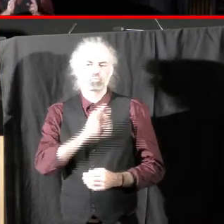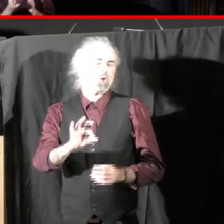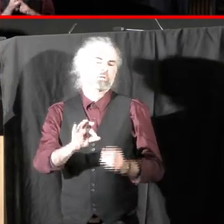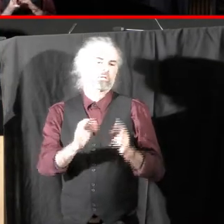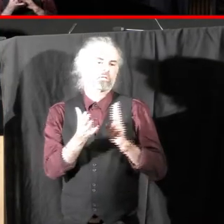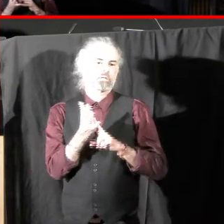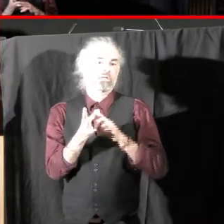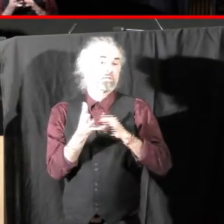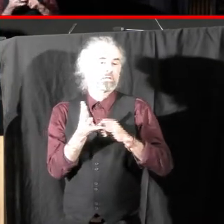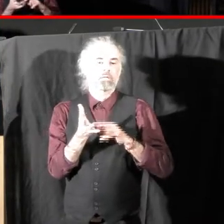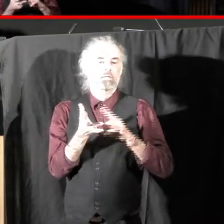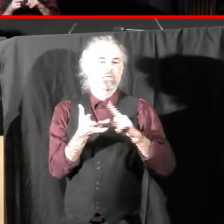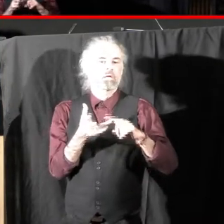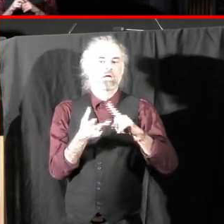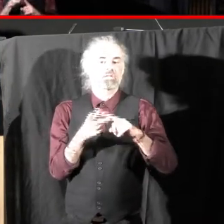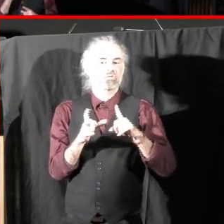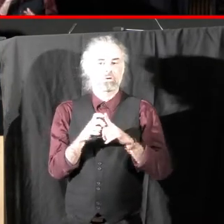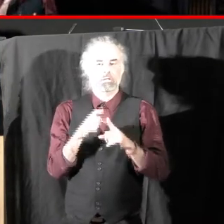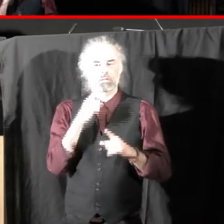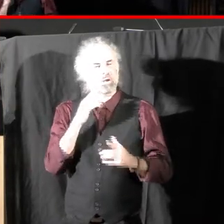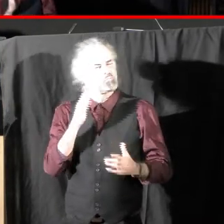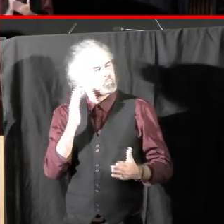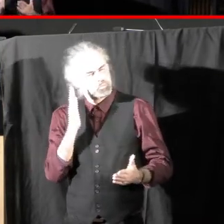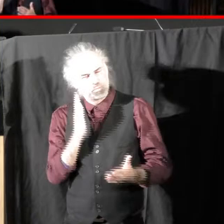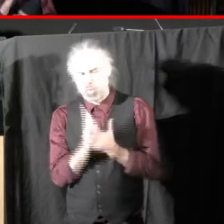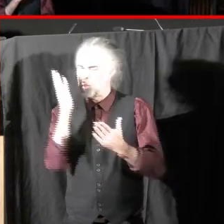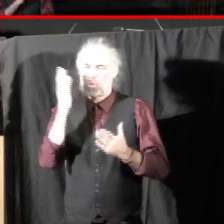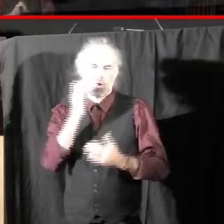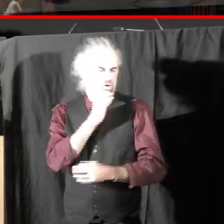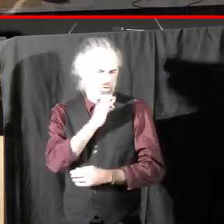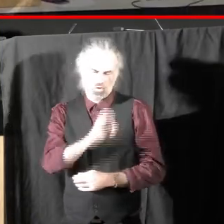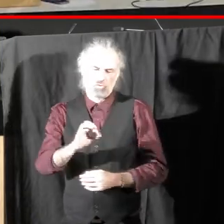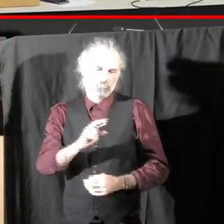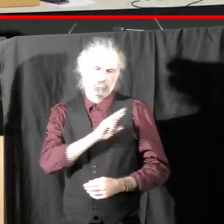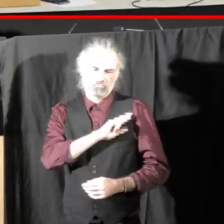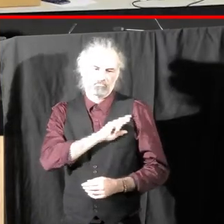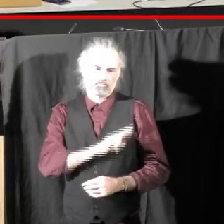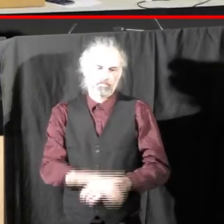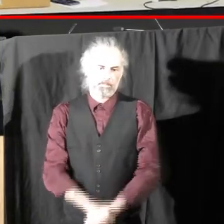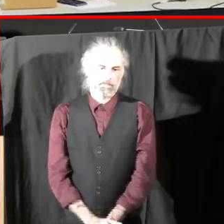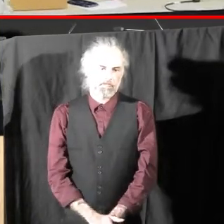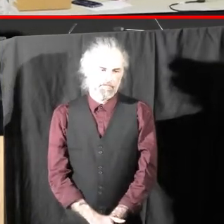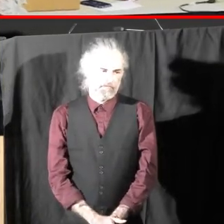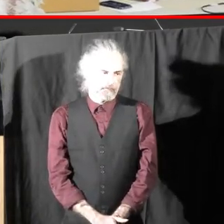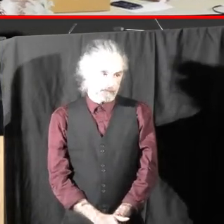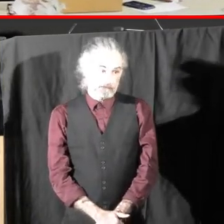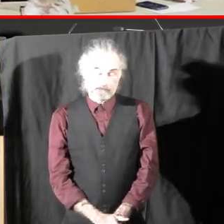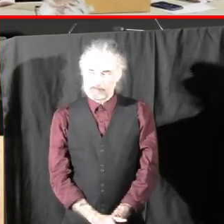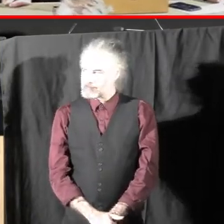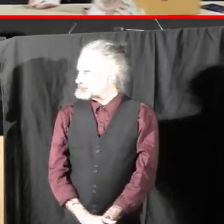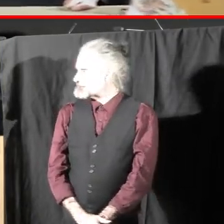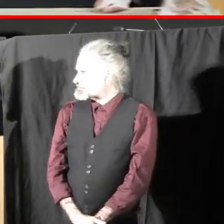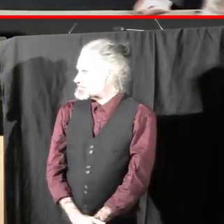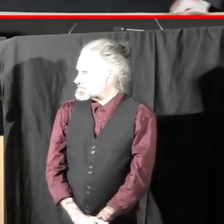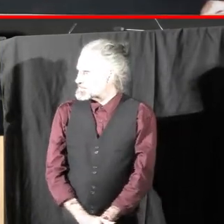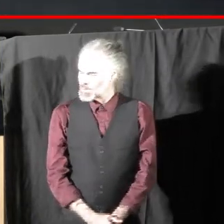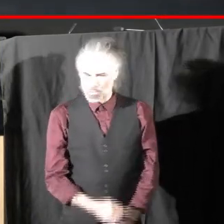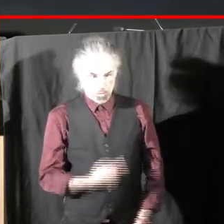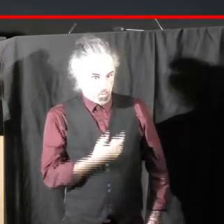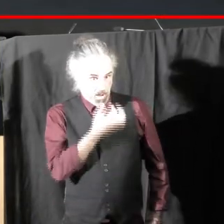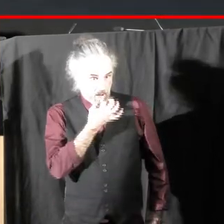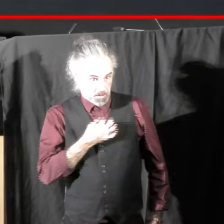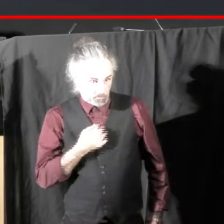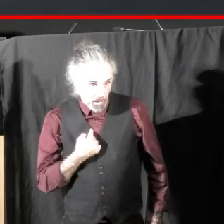Unequivocally? Thank you. Unequivocally. Thank you. I'm not a lawyer. I'm. Who are you asking here? I'm